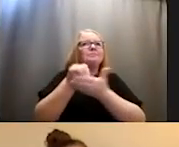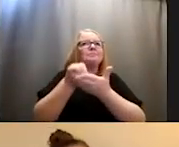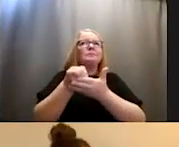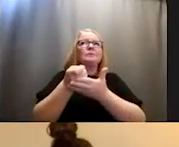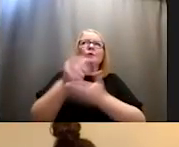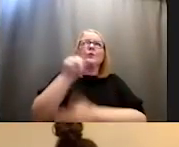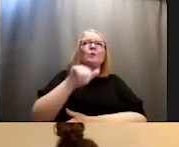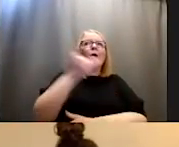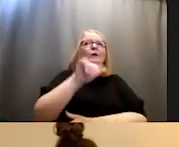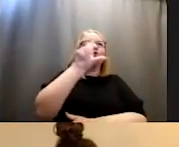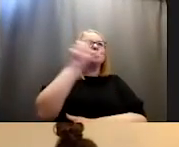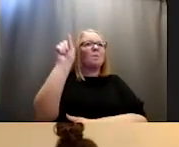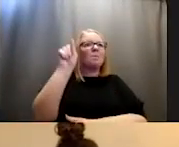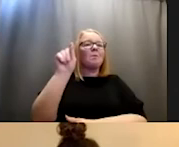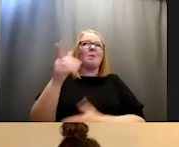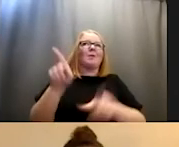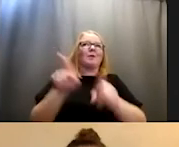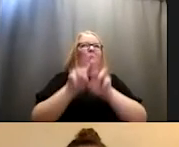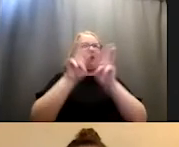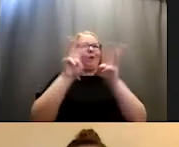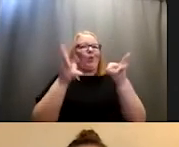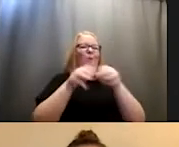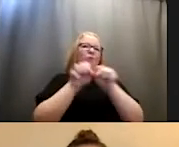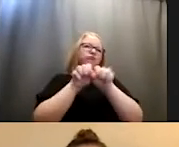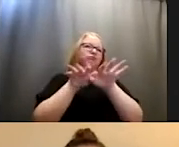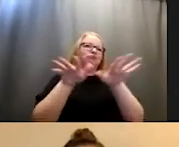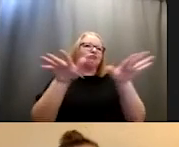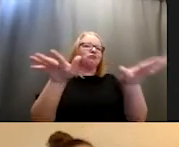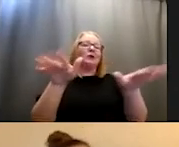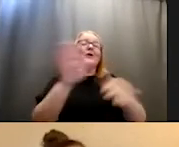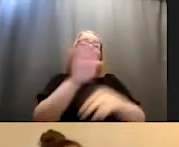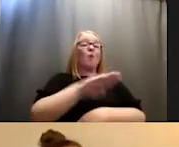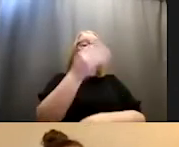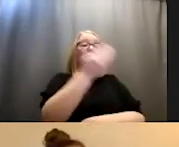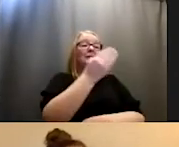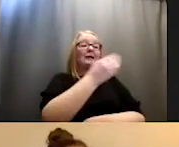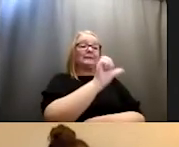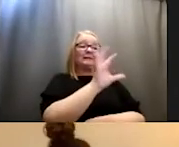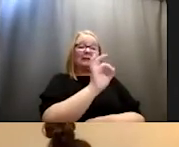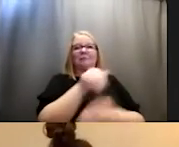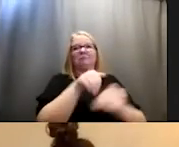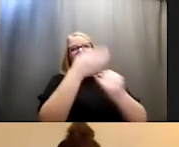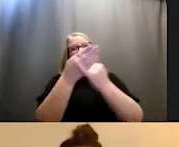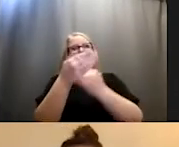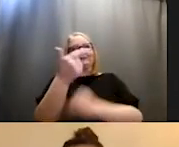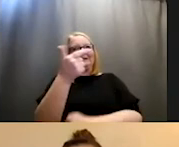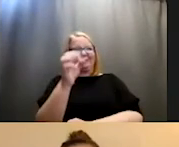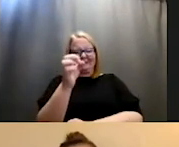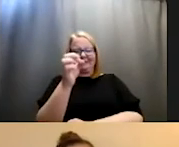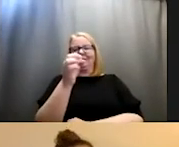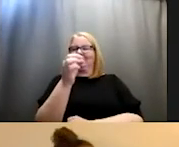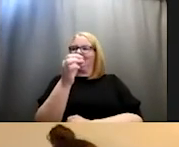them, and finally the global expansion of the cosmetics brand from the 1960s all the way through the 70s up to the present